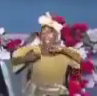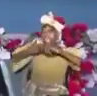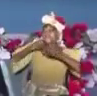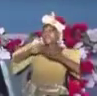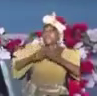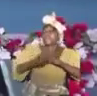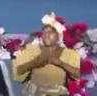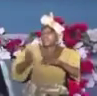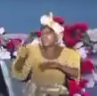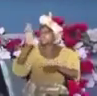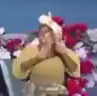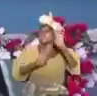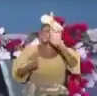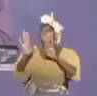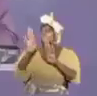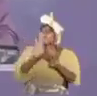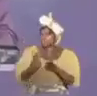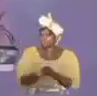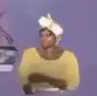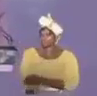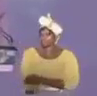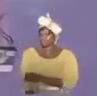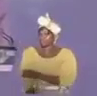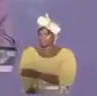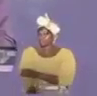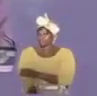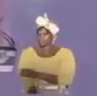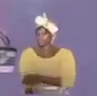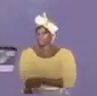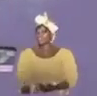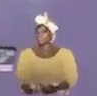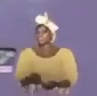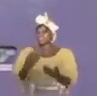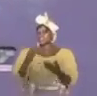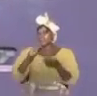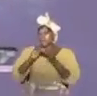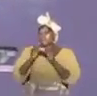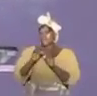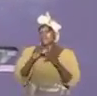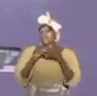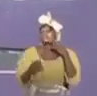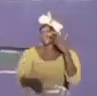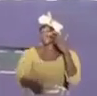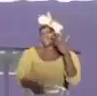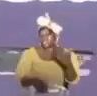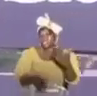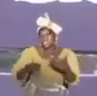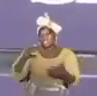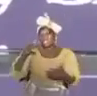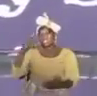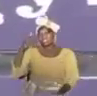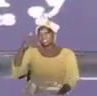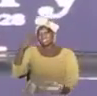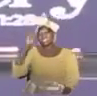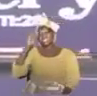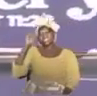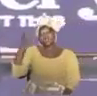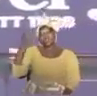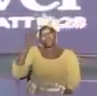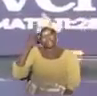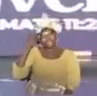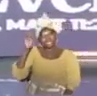calamities, and seasons of distress? Ignorance of the laws of the kingdom.